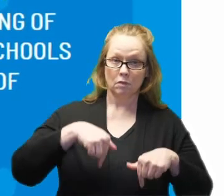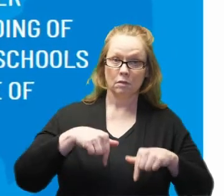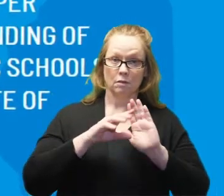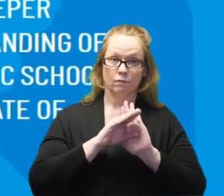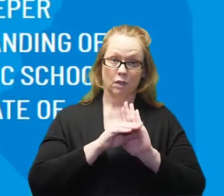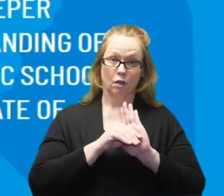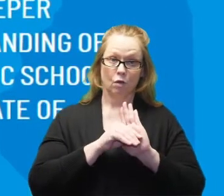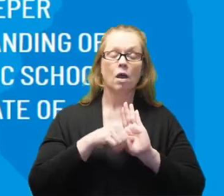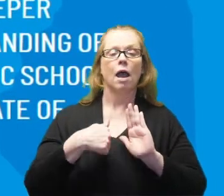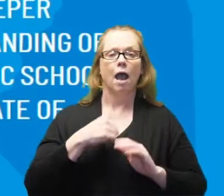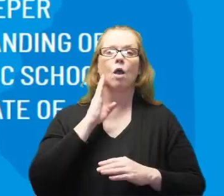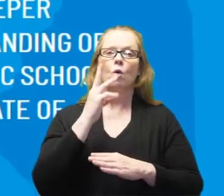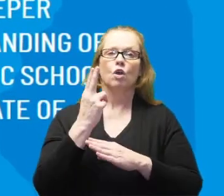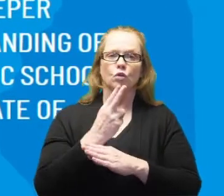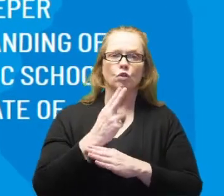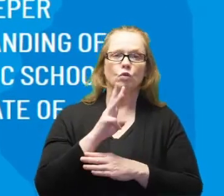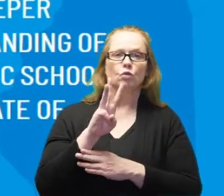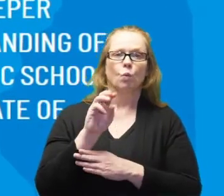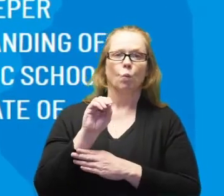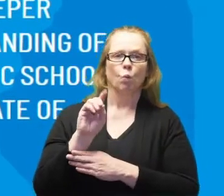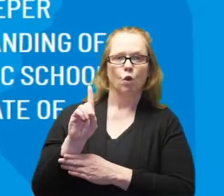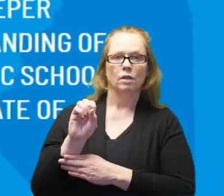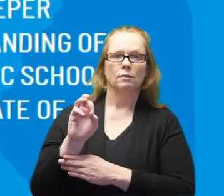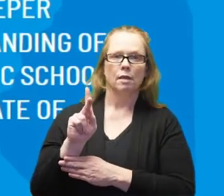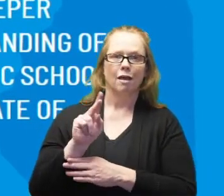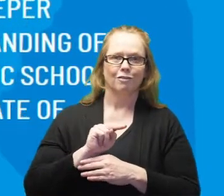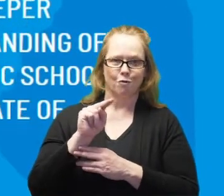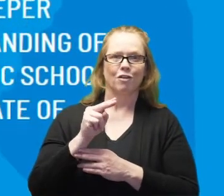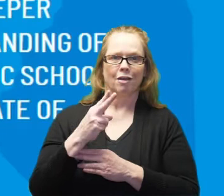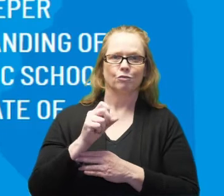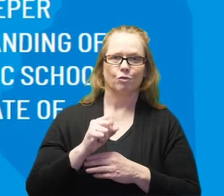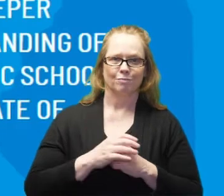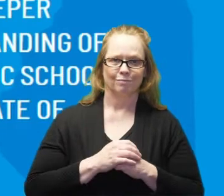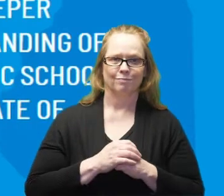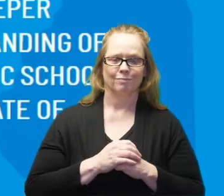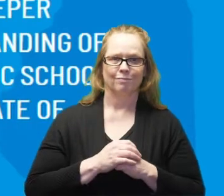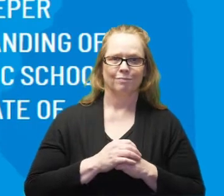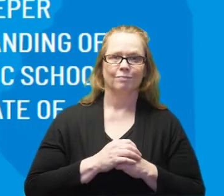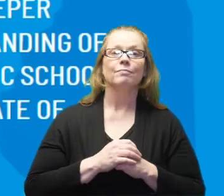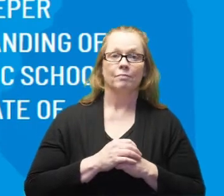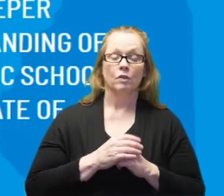For this video, I'll use Woodstock North High School.